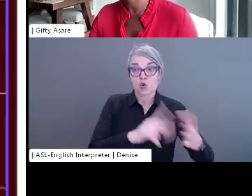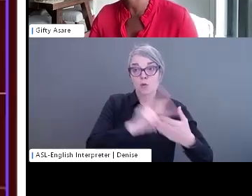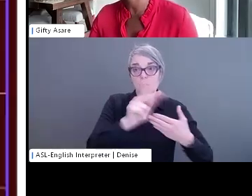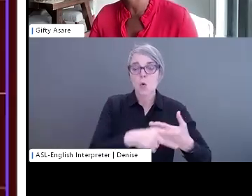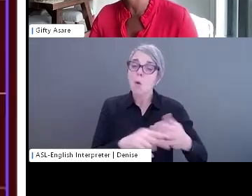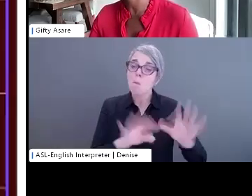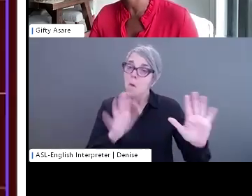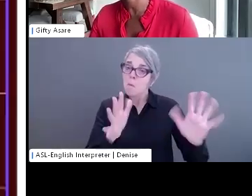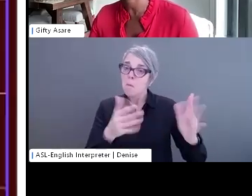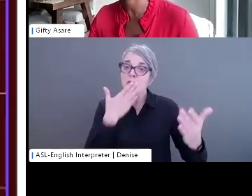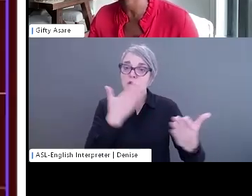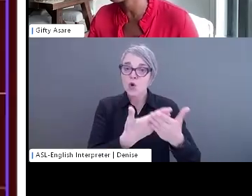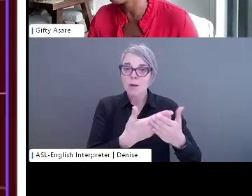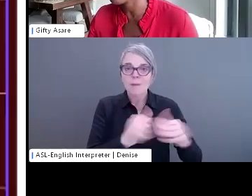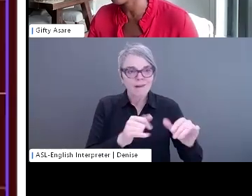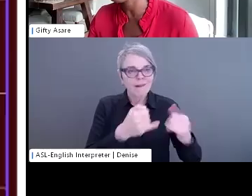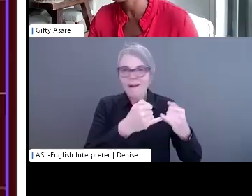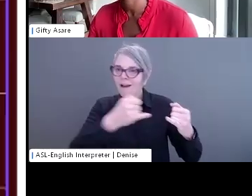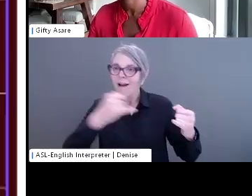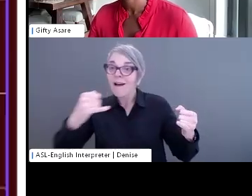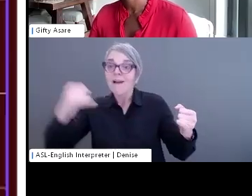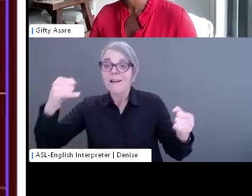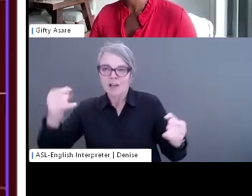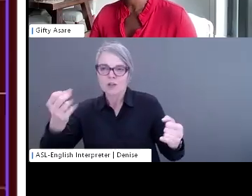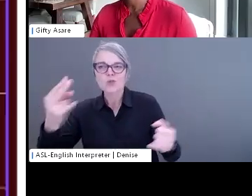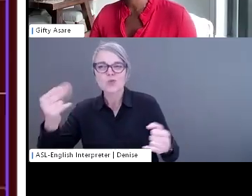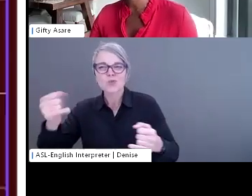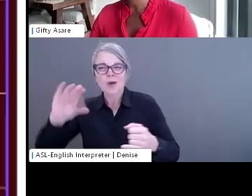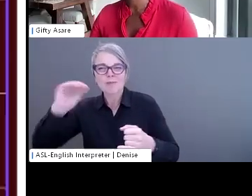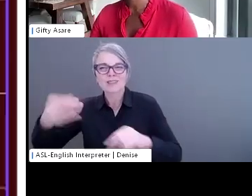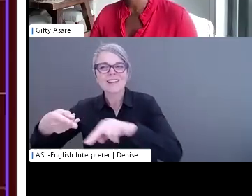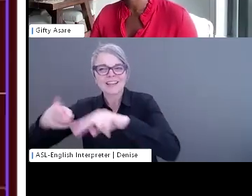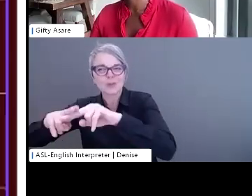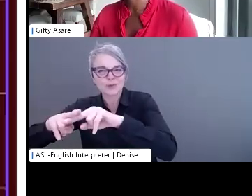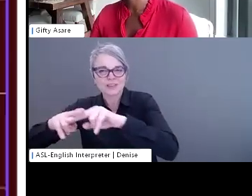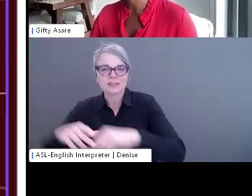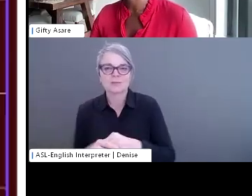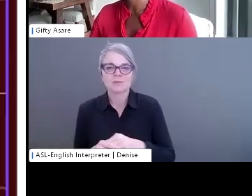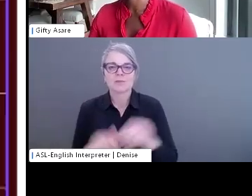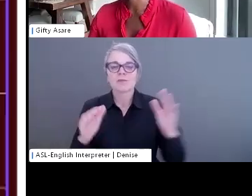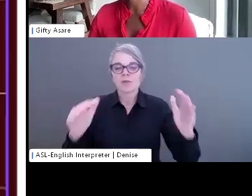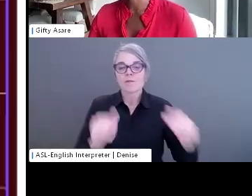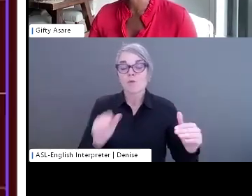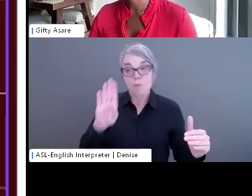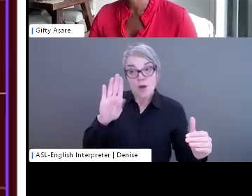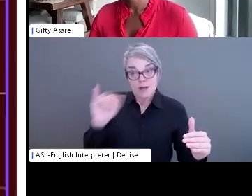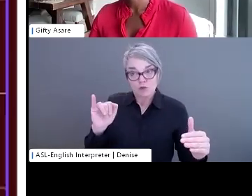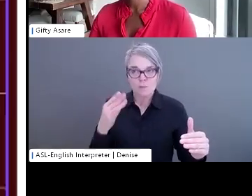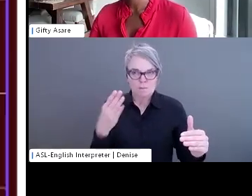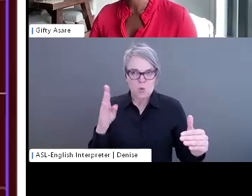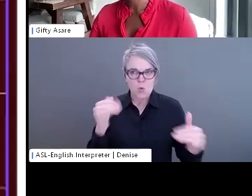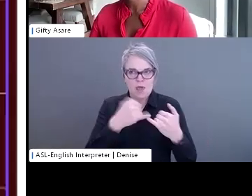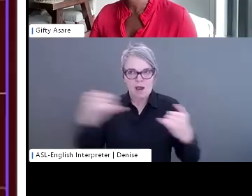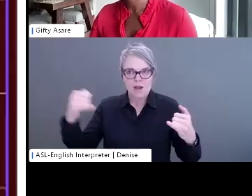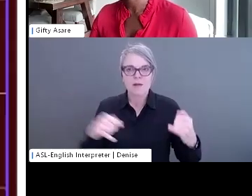saw a 12% increase at the end of the program. That of brain injury at the beginning of the program in blue here